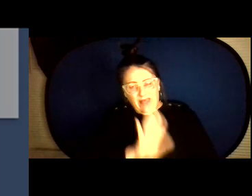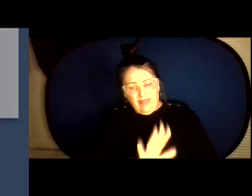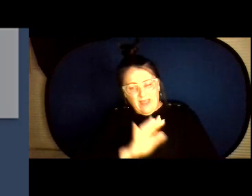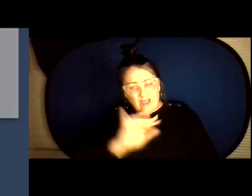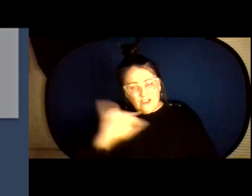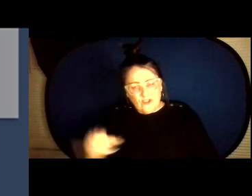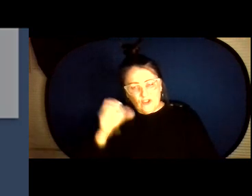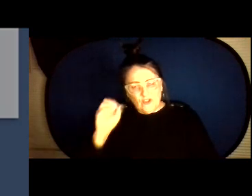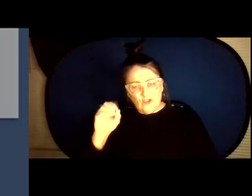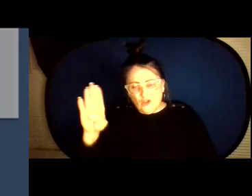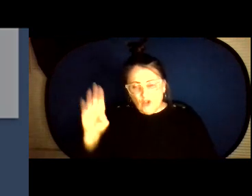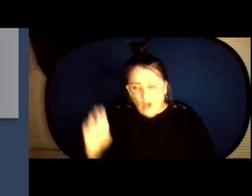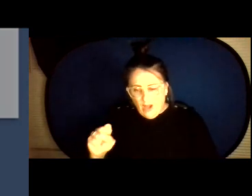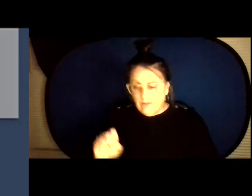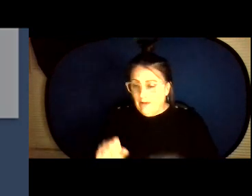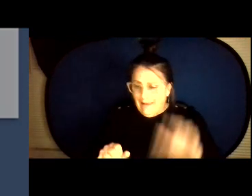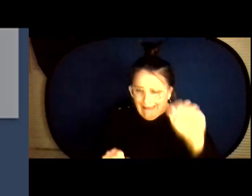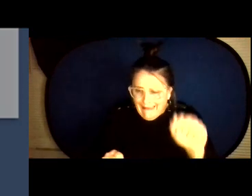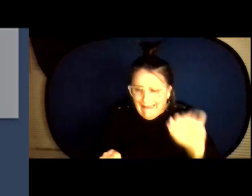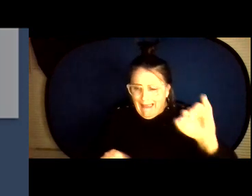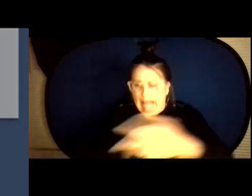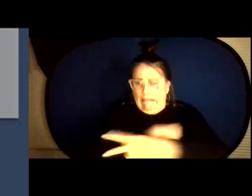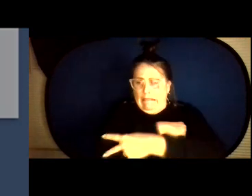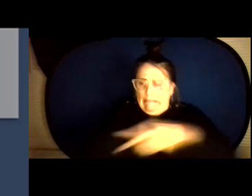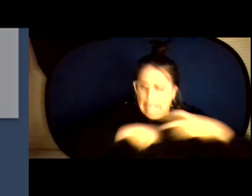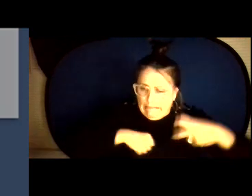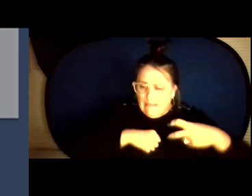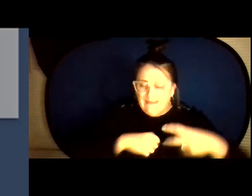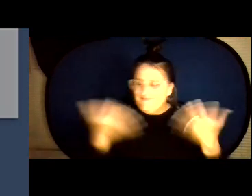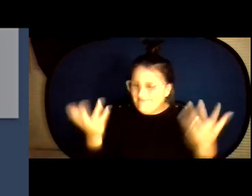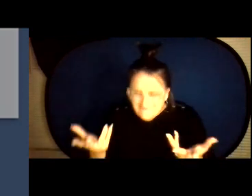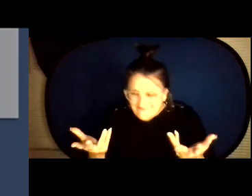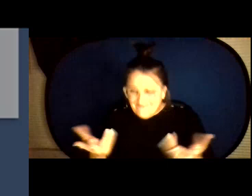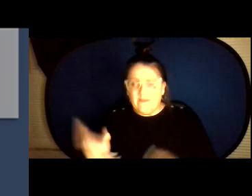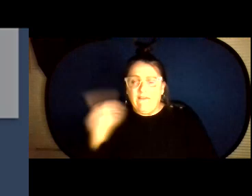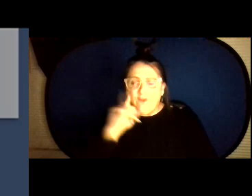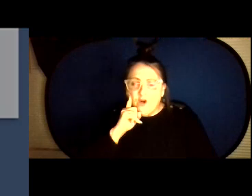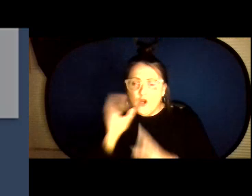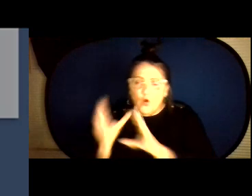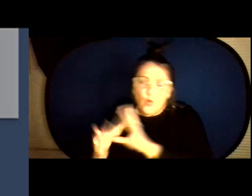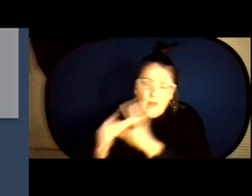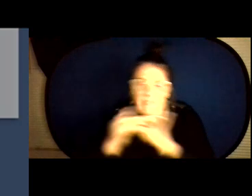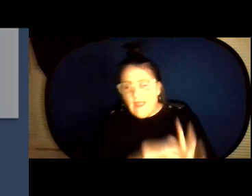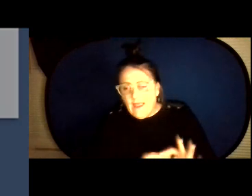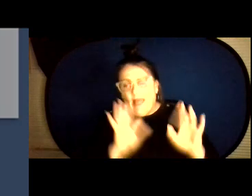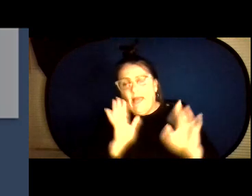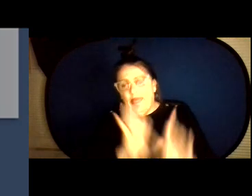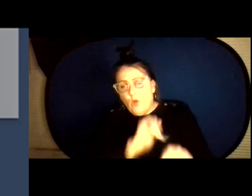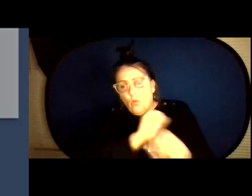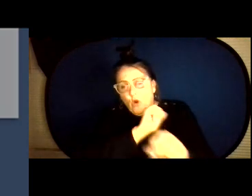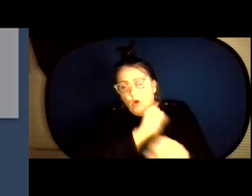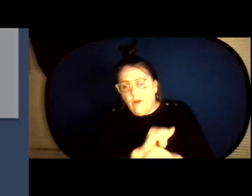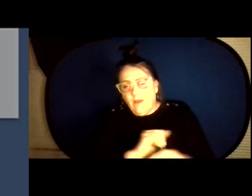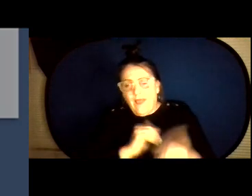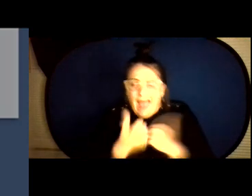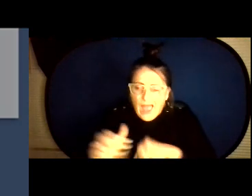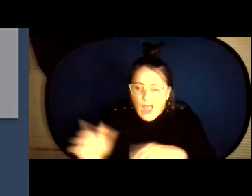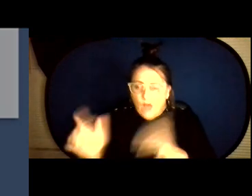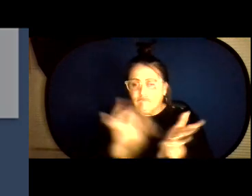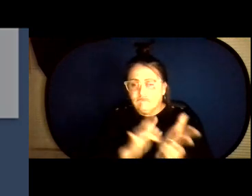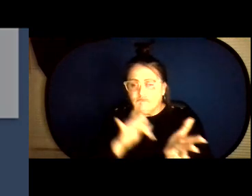sensitive to folks that I have heard as it relates to their jobs, how they're going to utilize